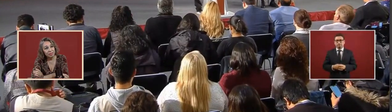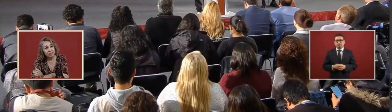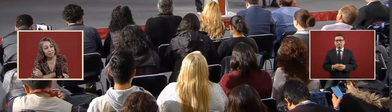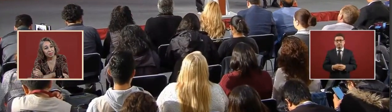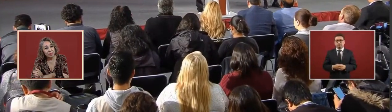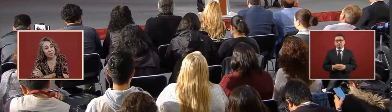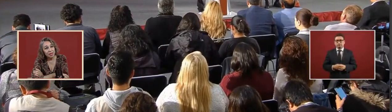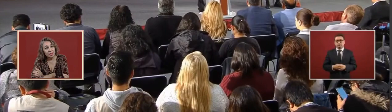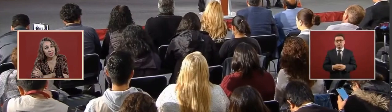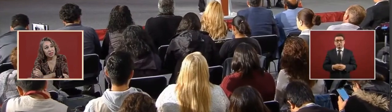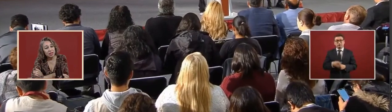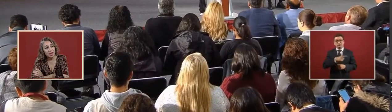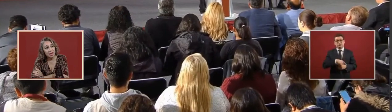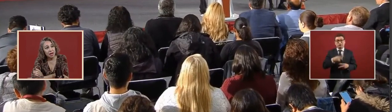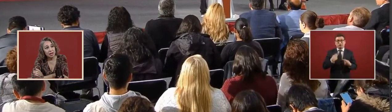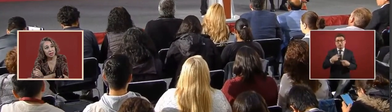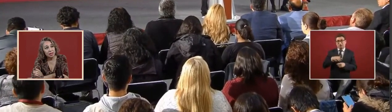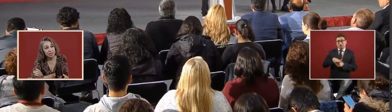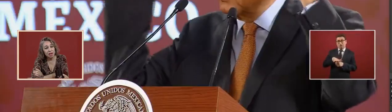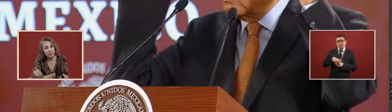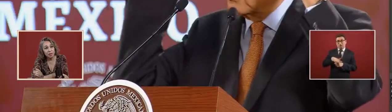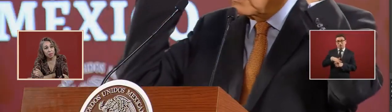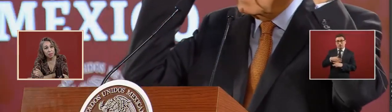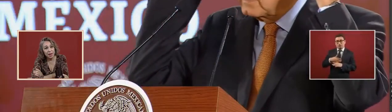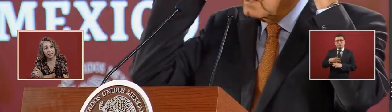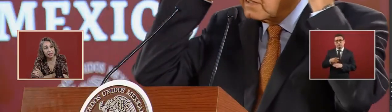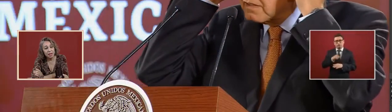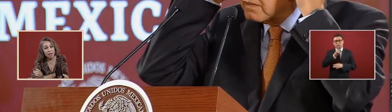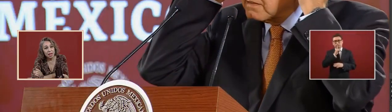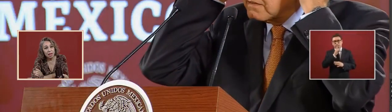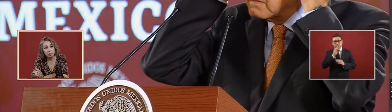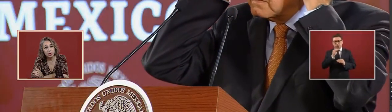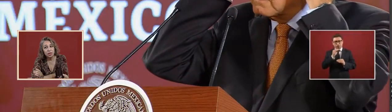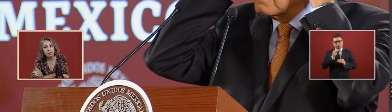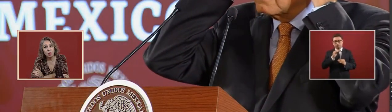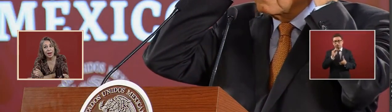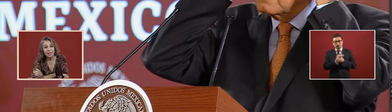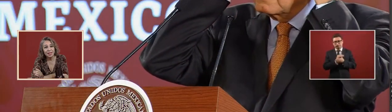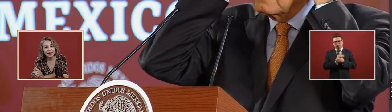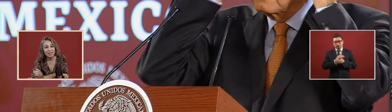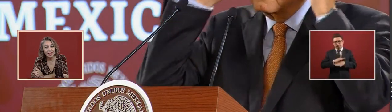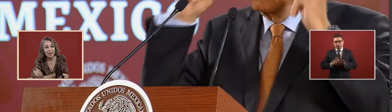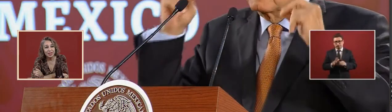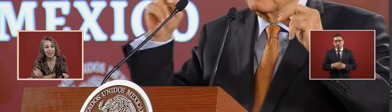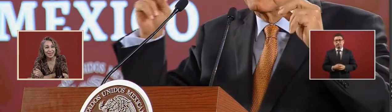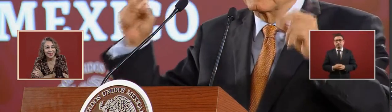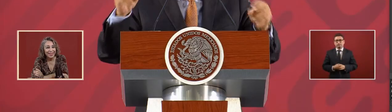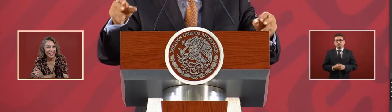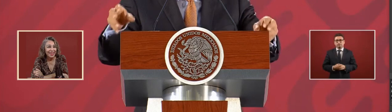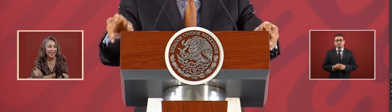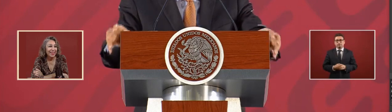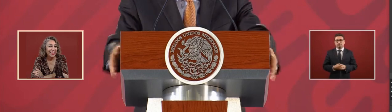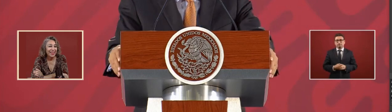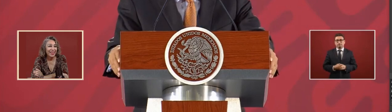el canto de las sirenas. To the song of the mermaids. He put wax in his ears.